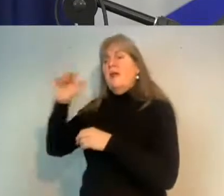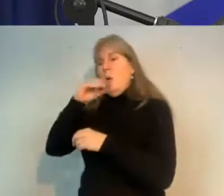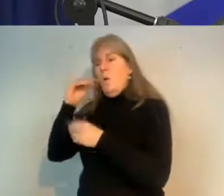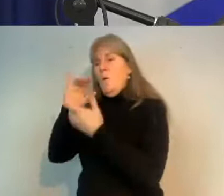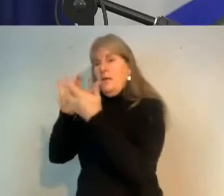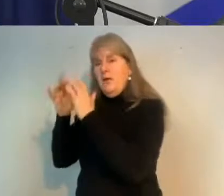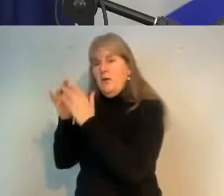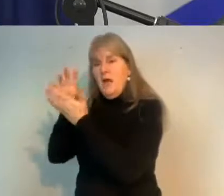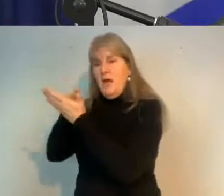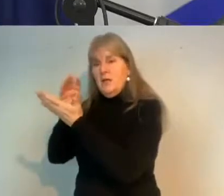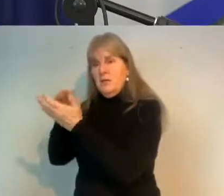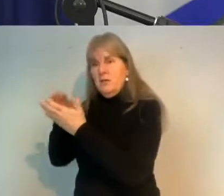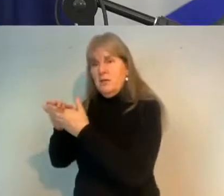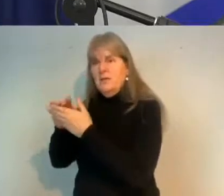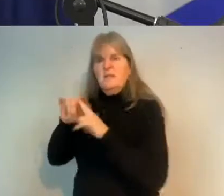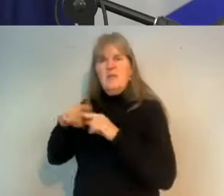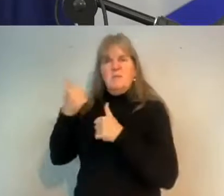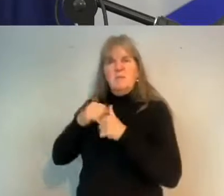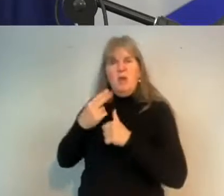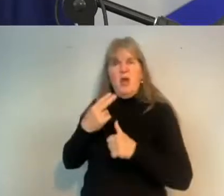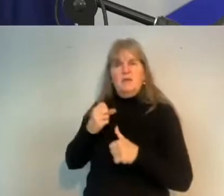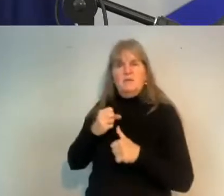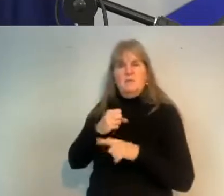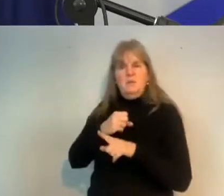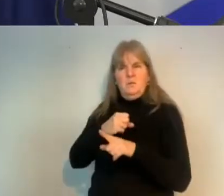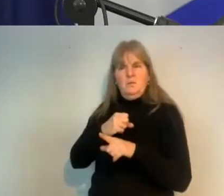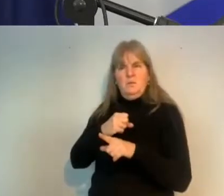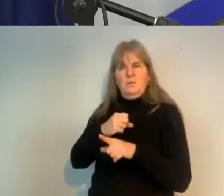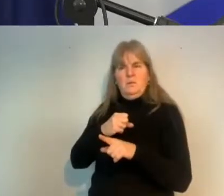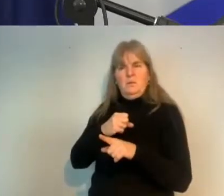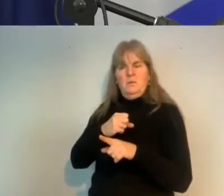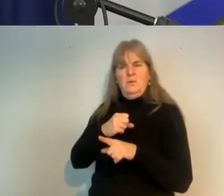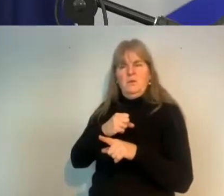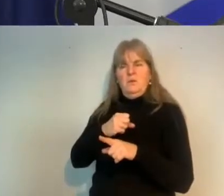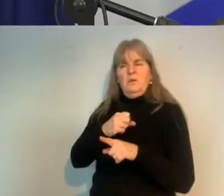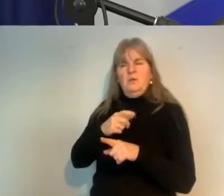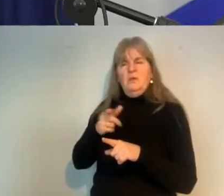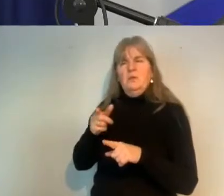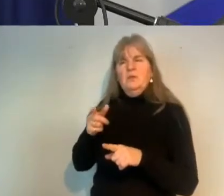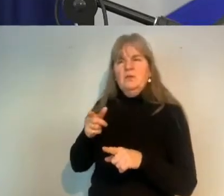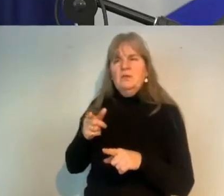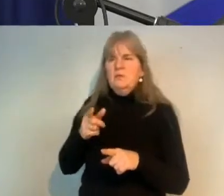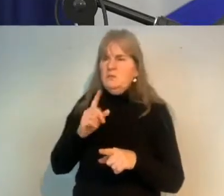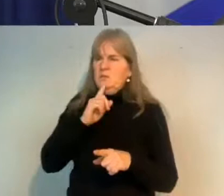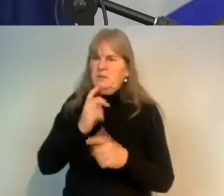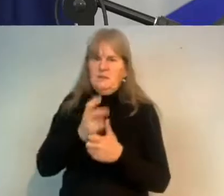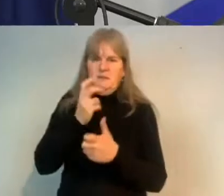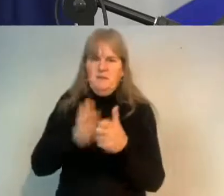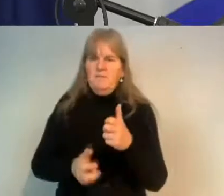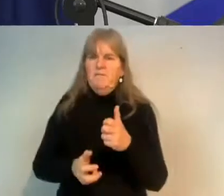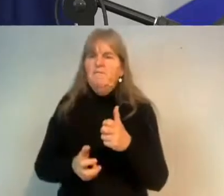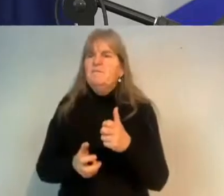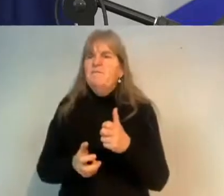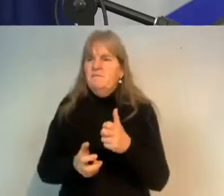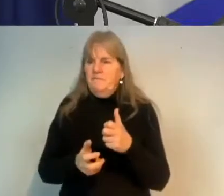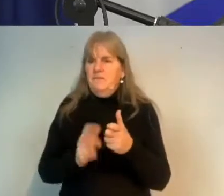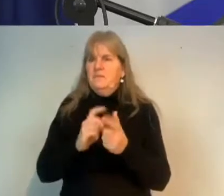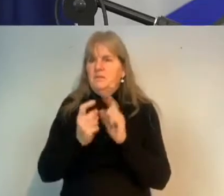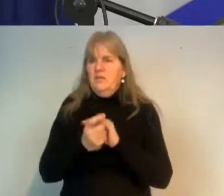high schools earlier in the pandemic, it's very hard to shift back.